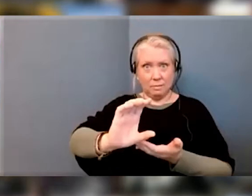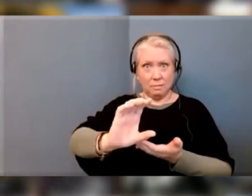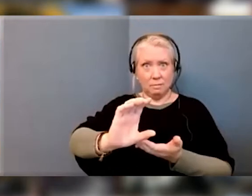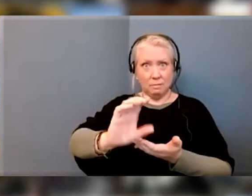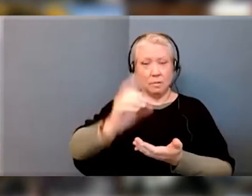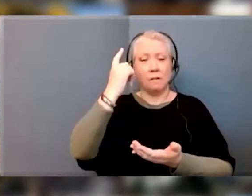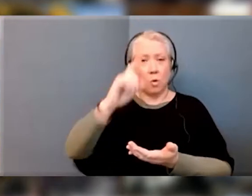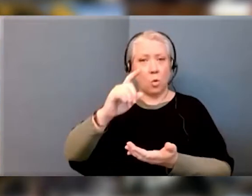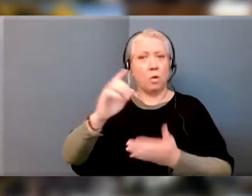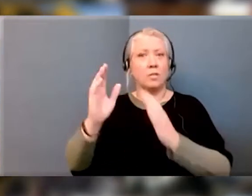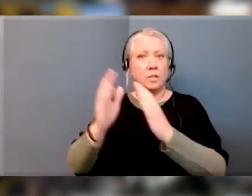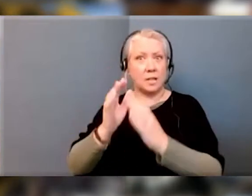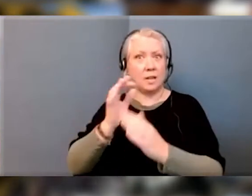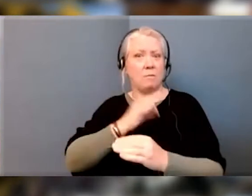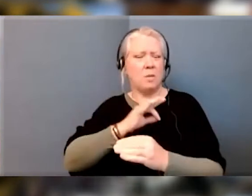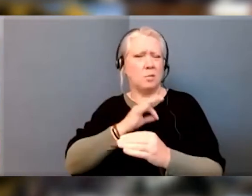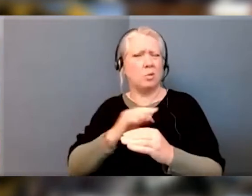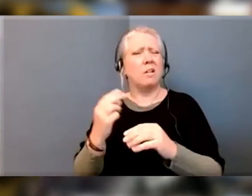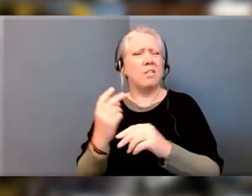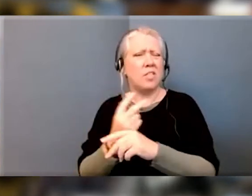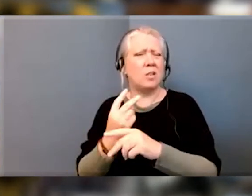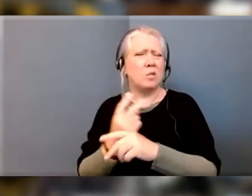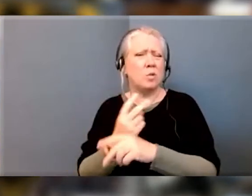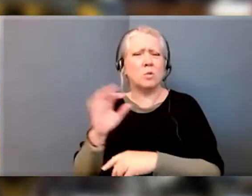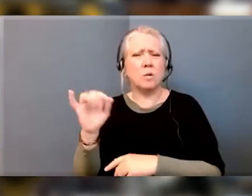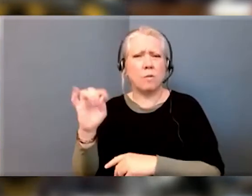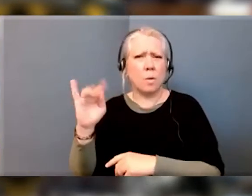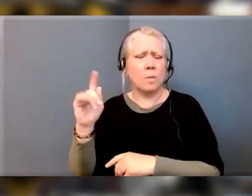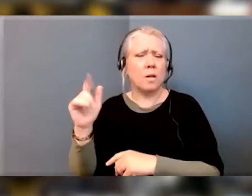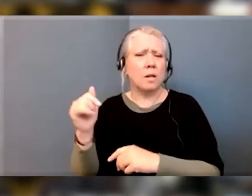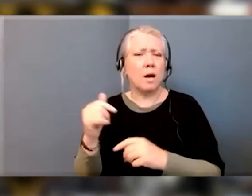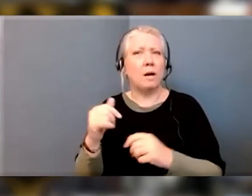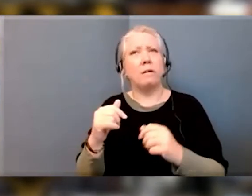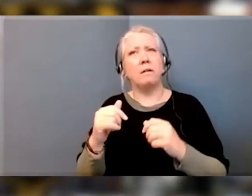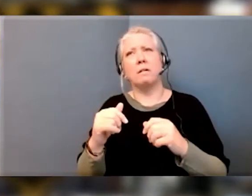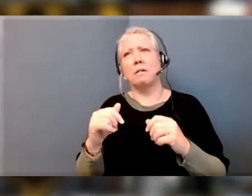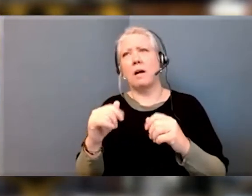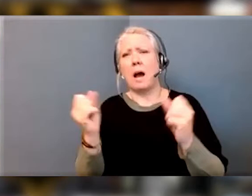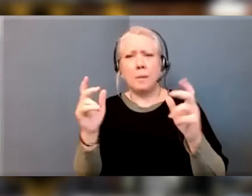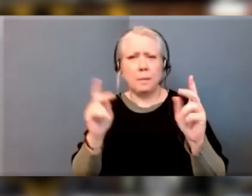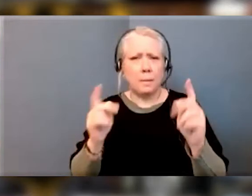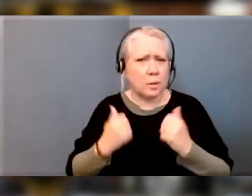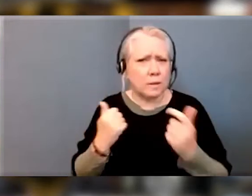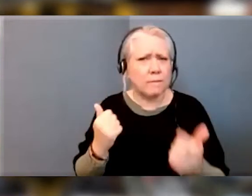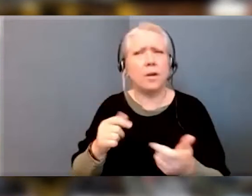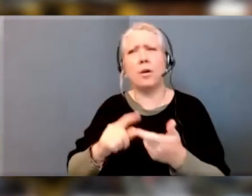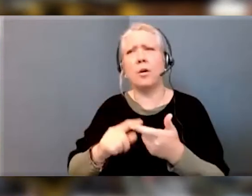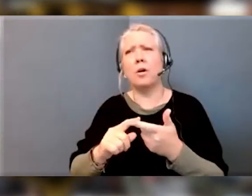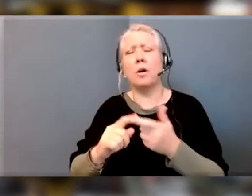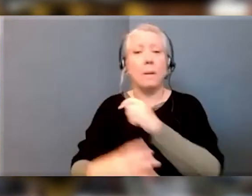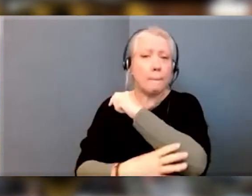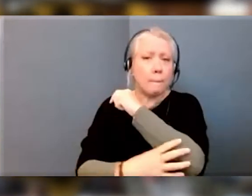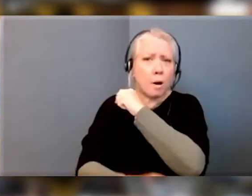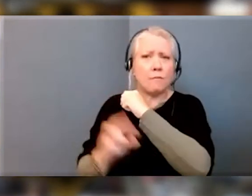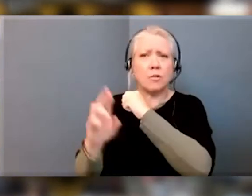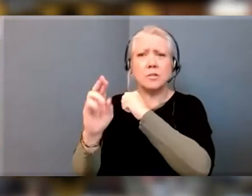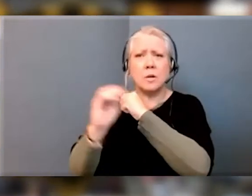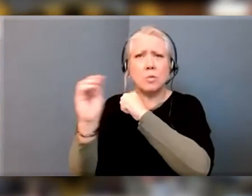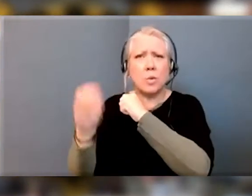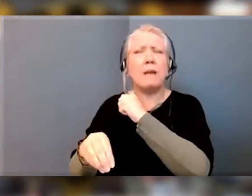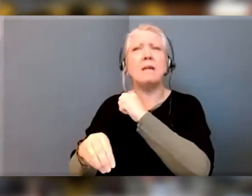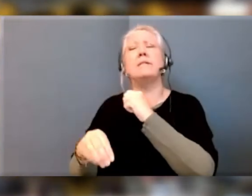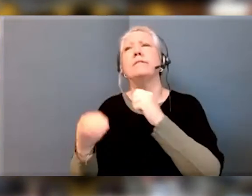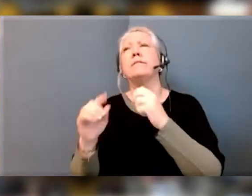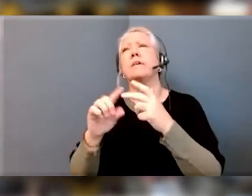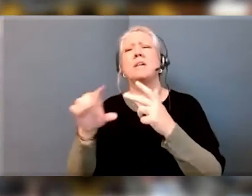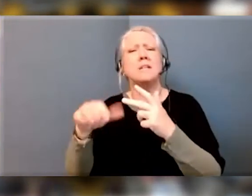that they have based on the city's population, poverty rate, and there's some other socioeconomic factors